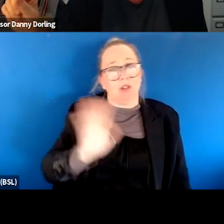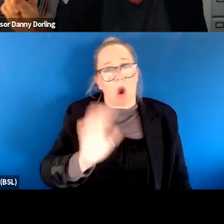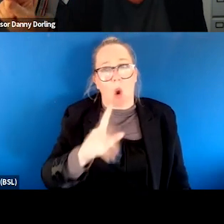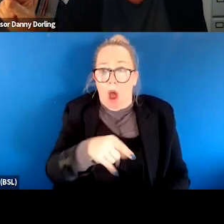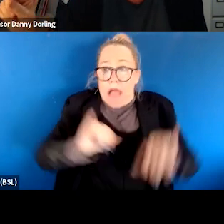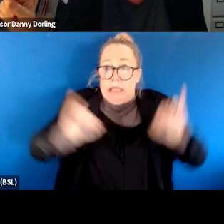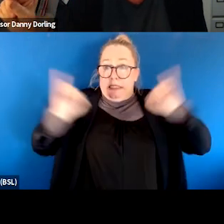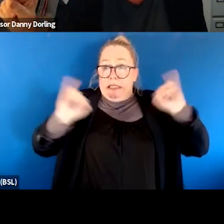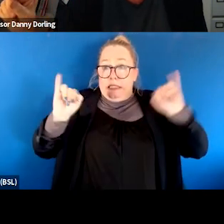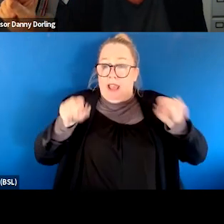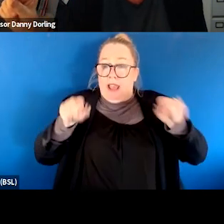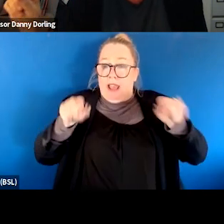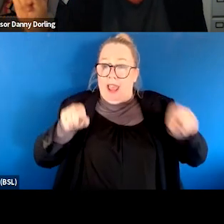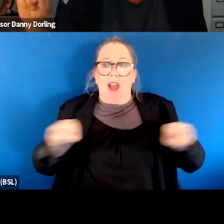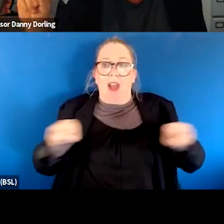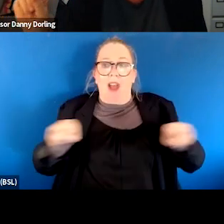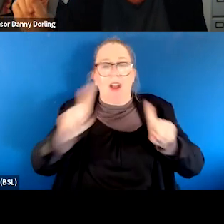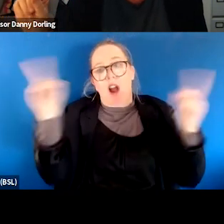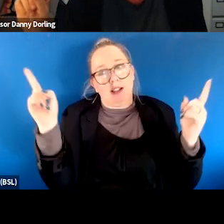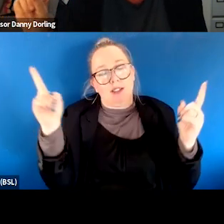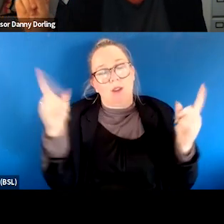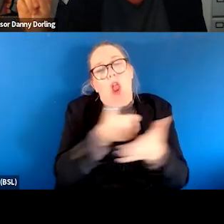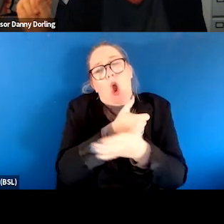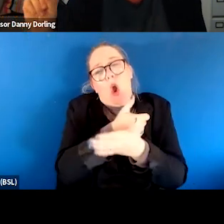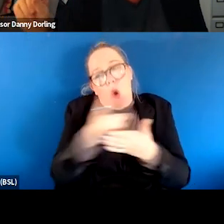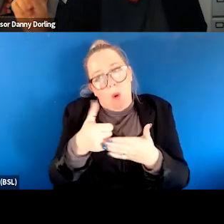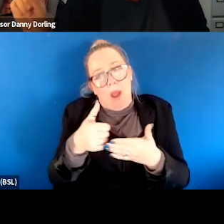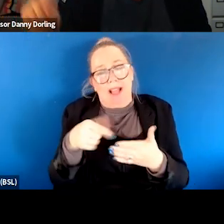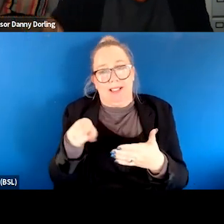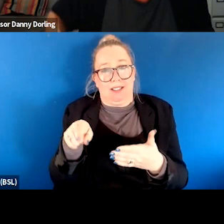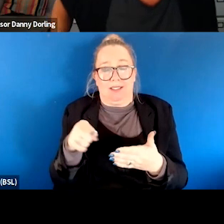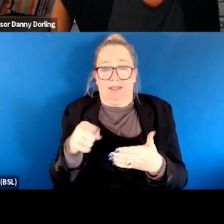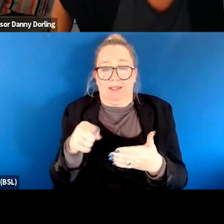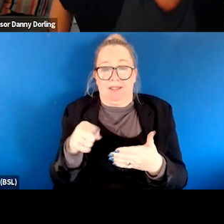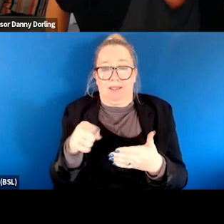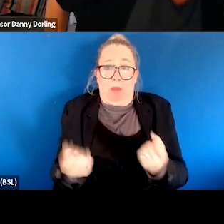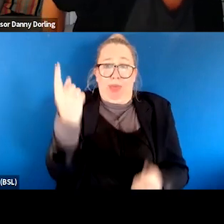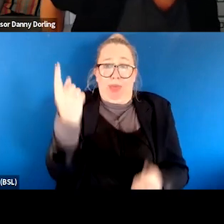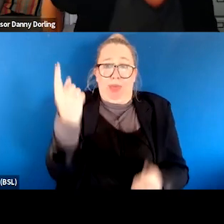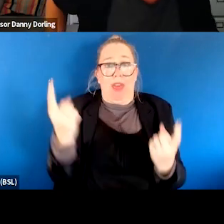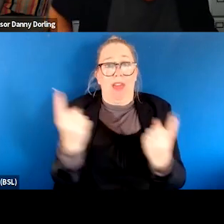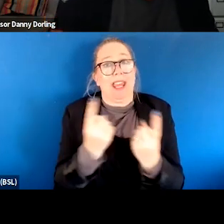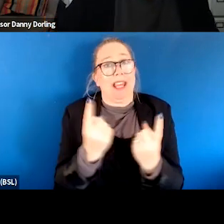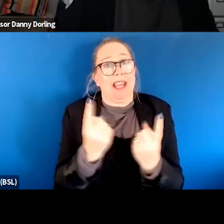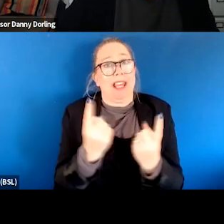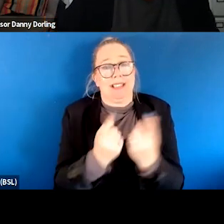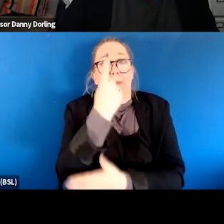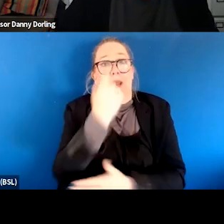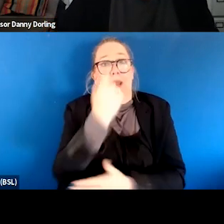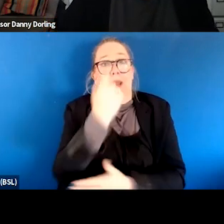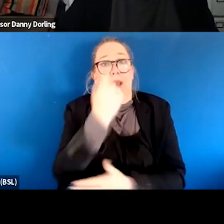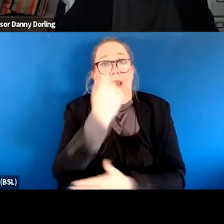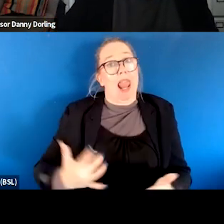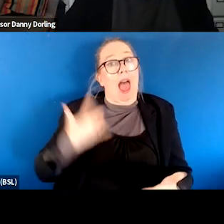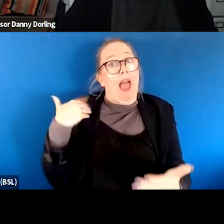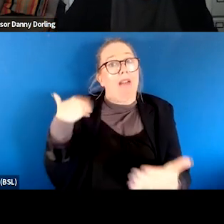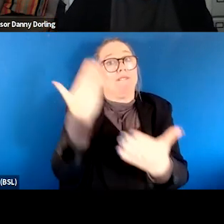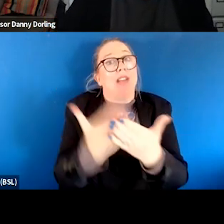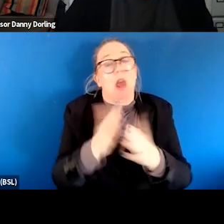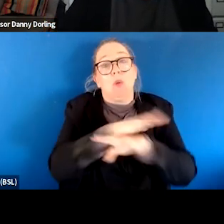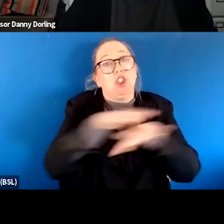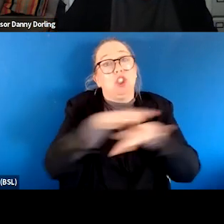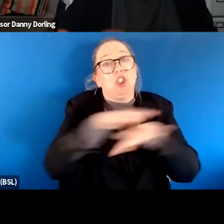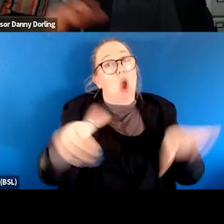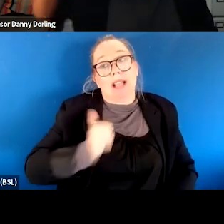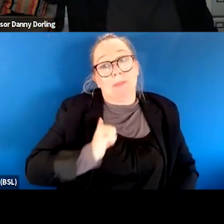event of our lives. Hopefully, this is the event of our lives, the thing which makes our generation and